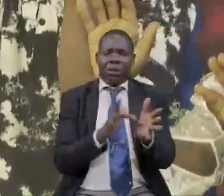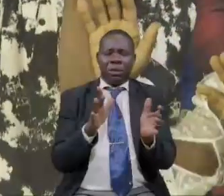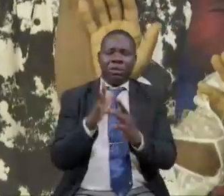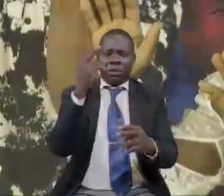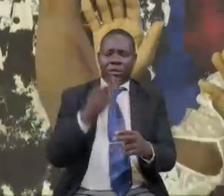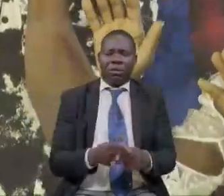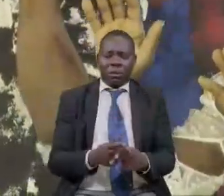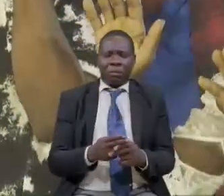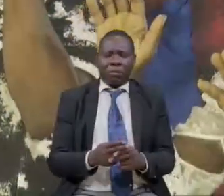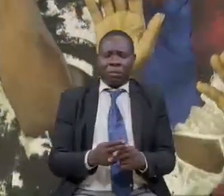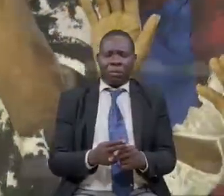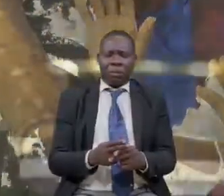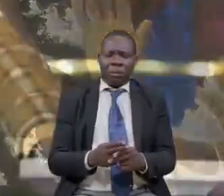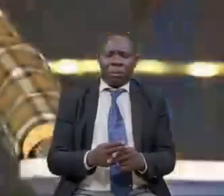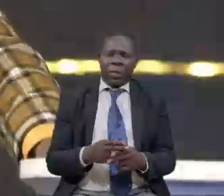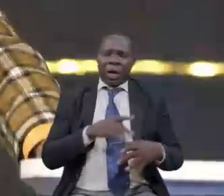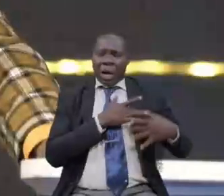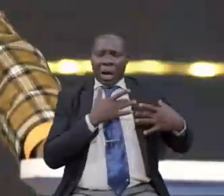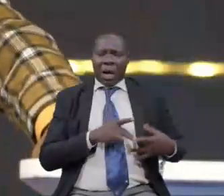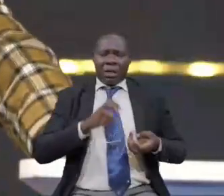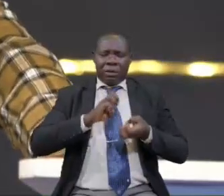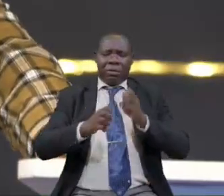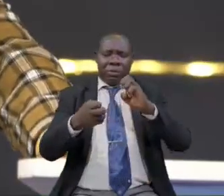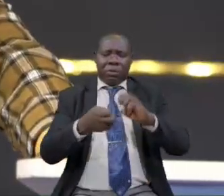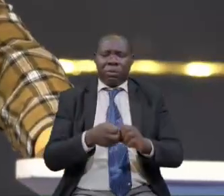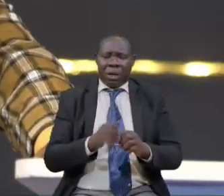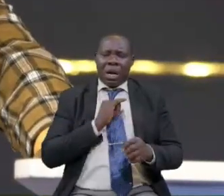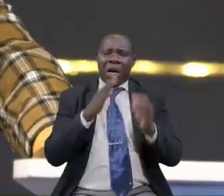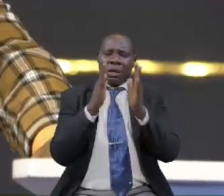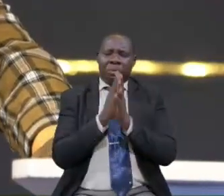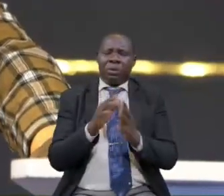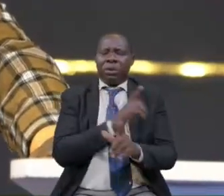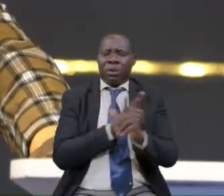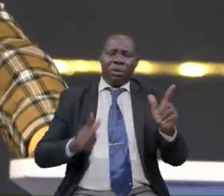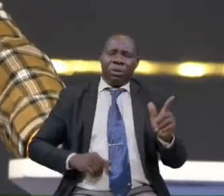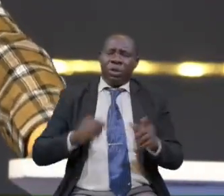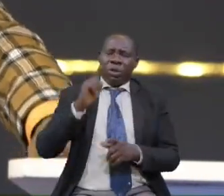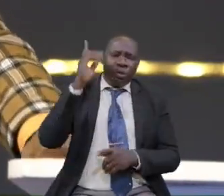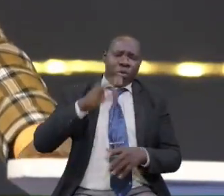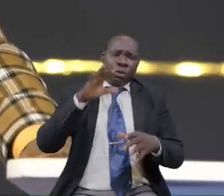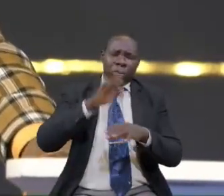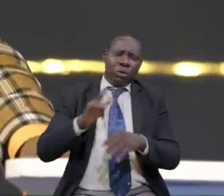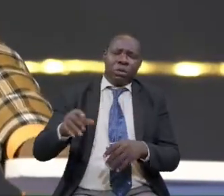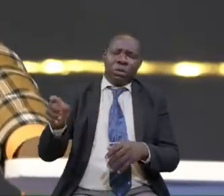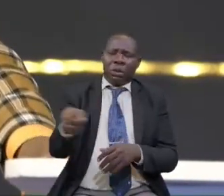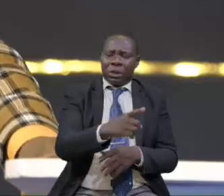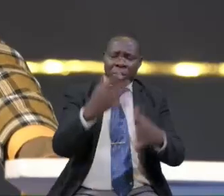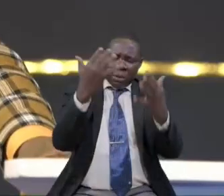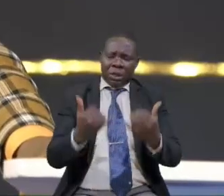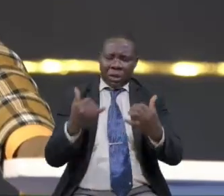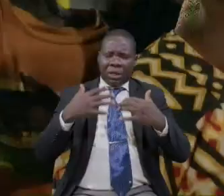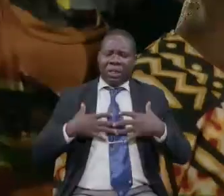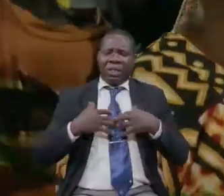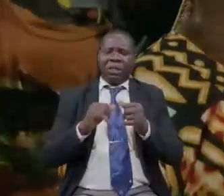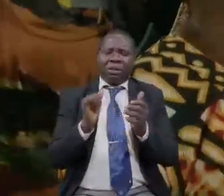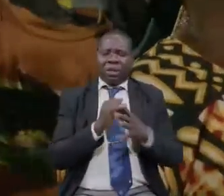Heart problem, I pray, Lord, you touch them right now. Heal that heart in